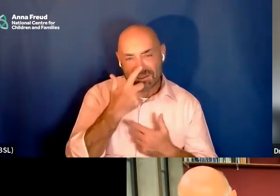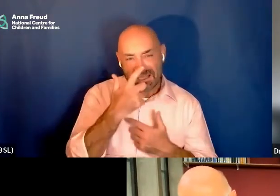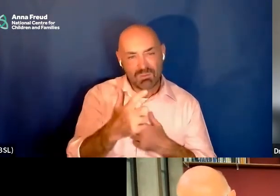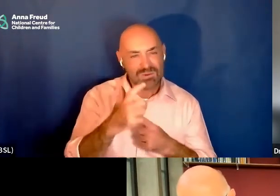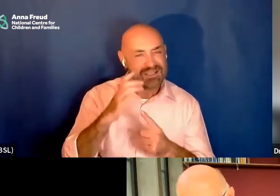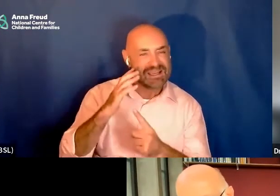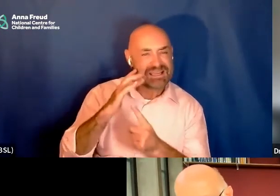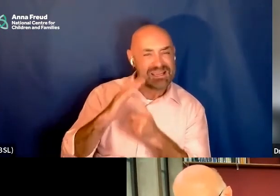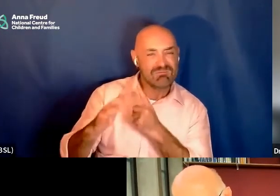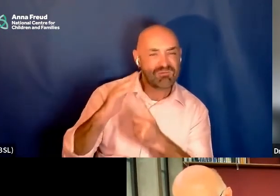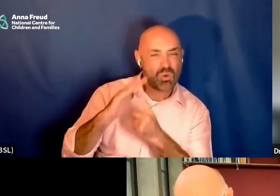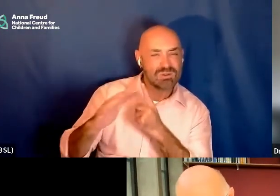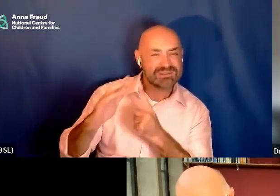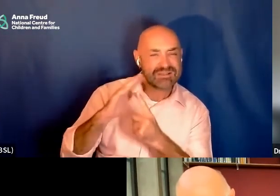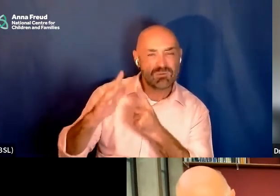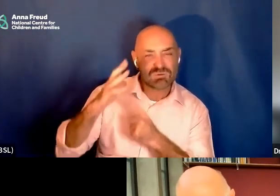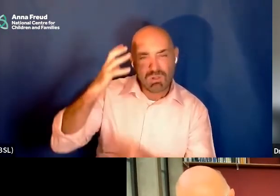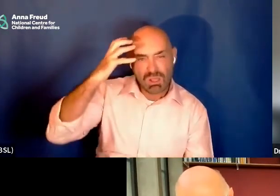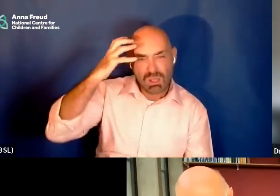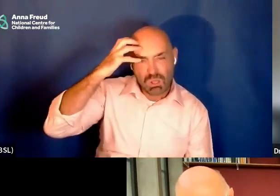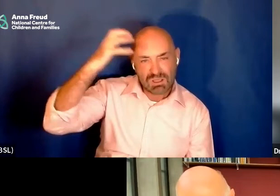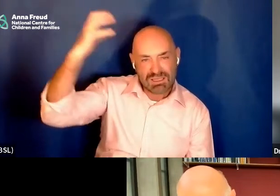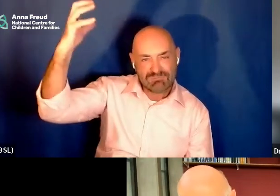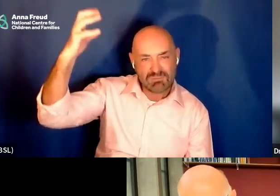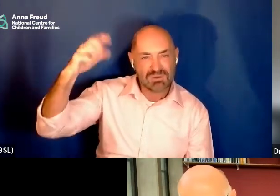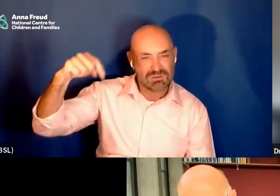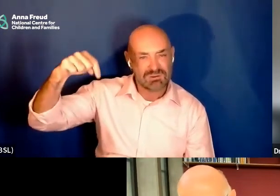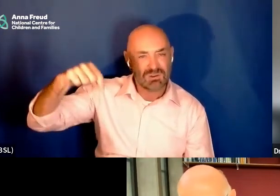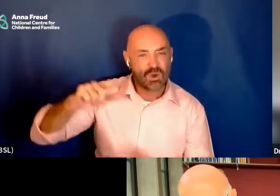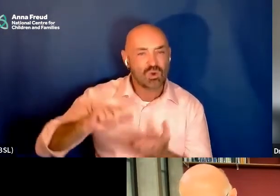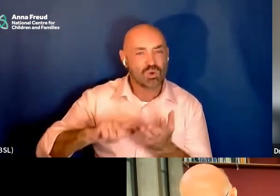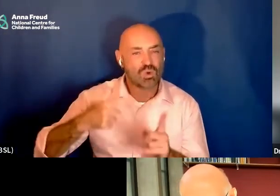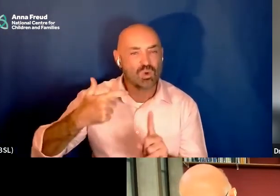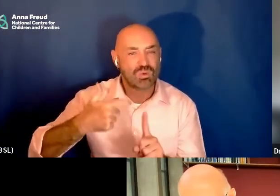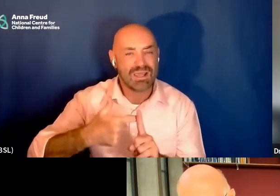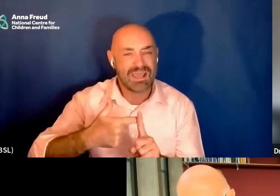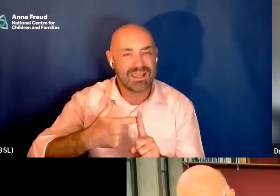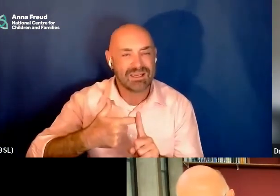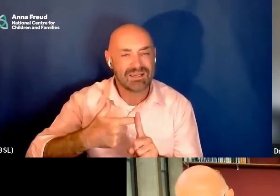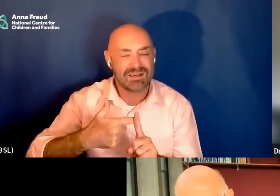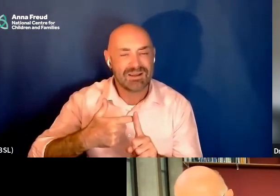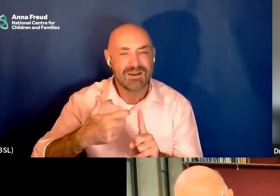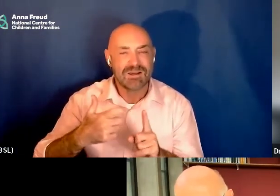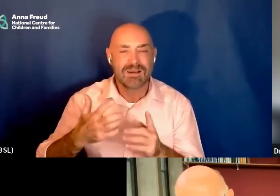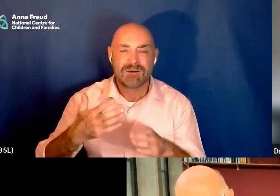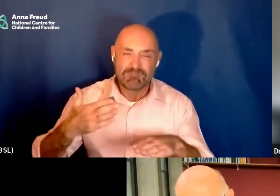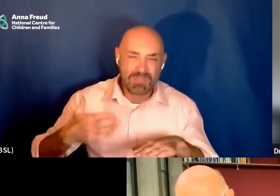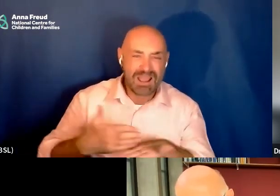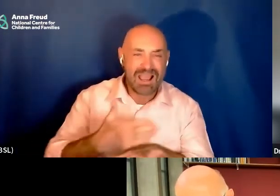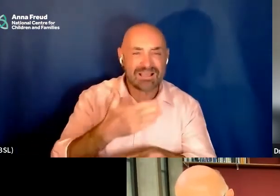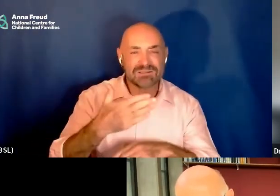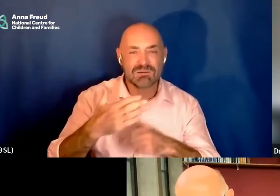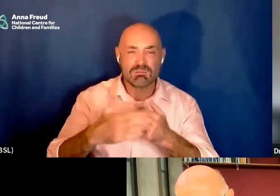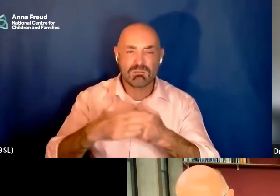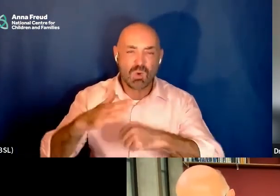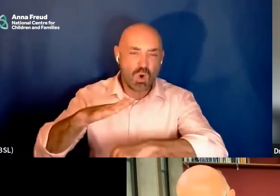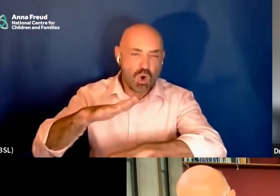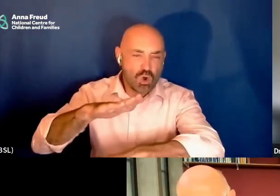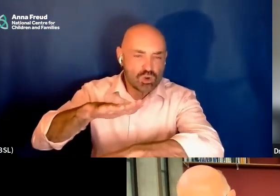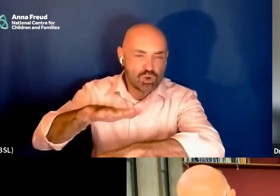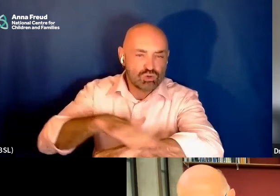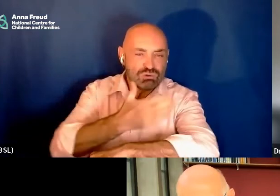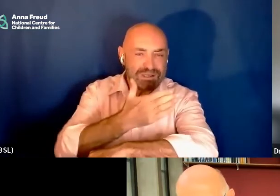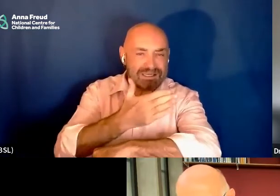influence the government in the UK to act, to be more green and be less